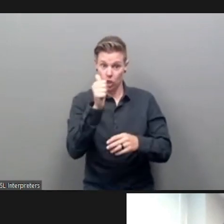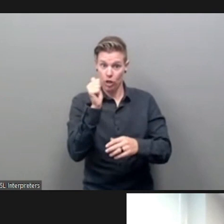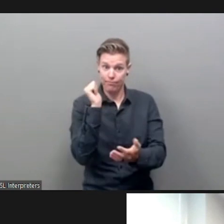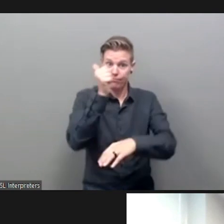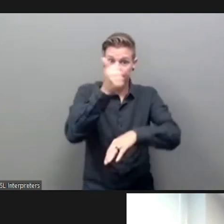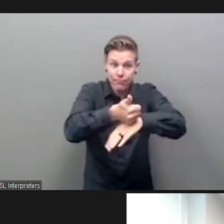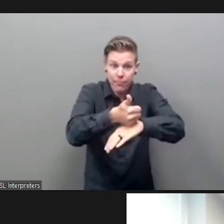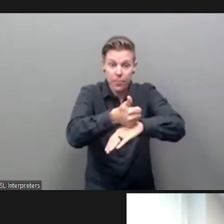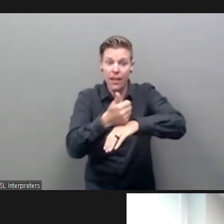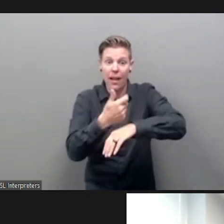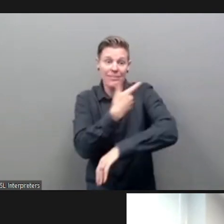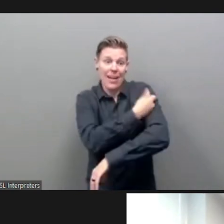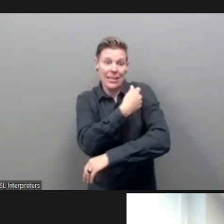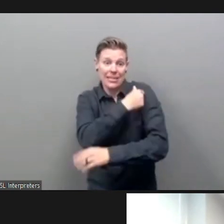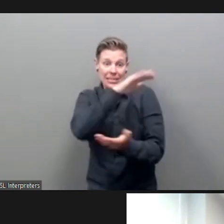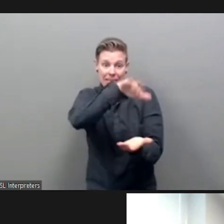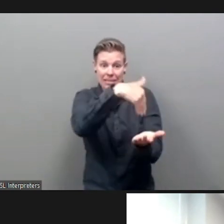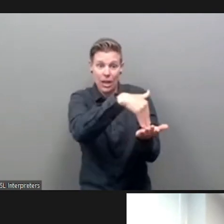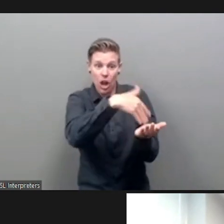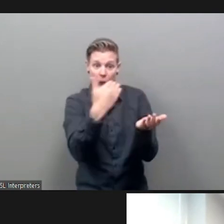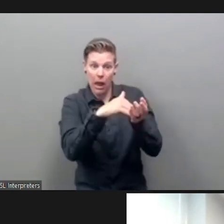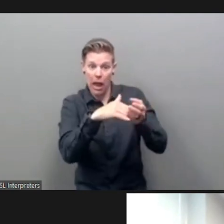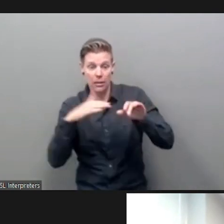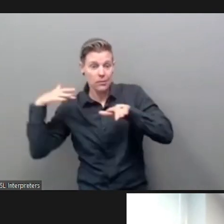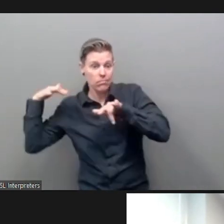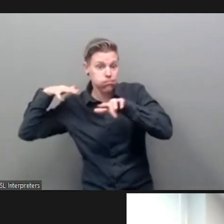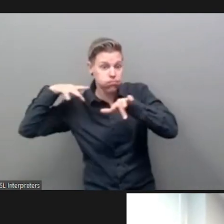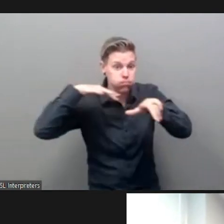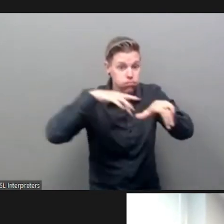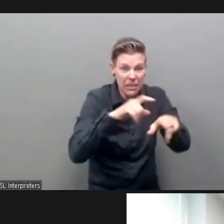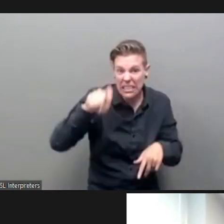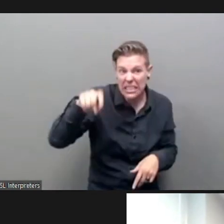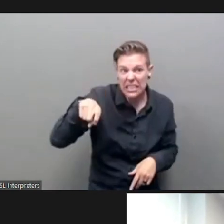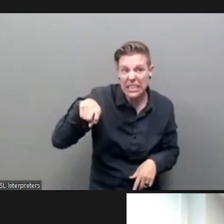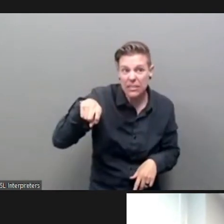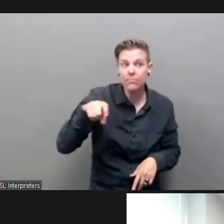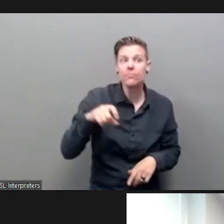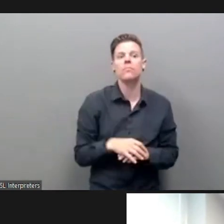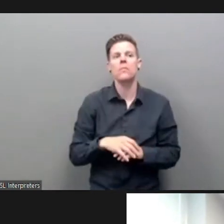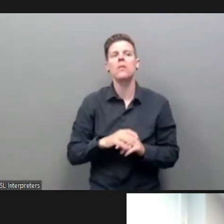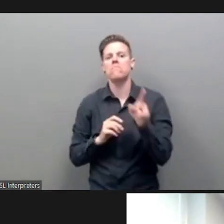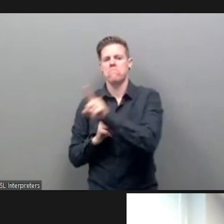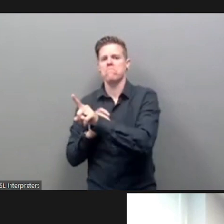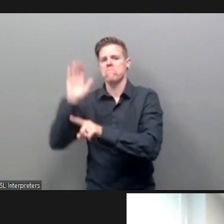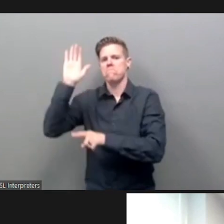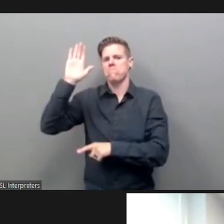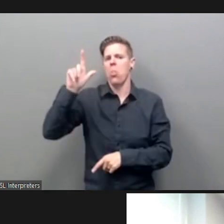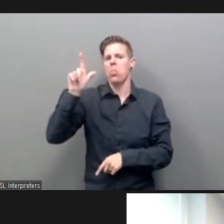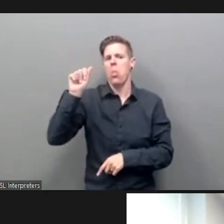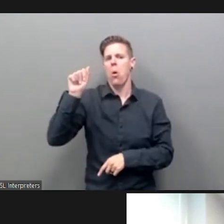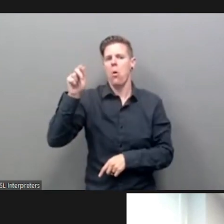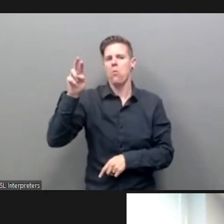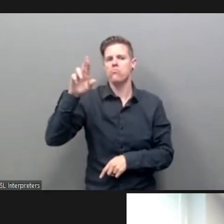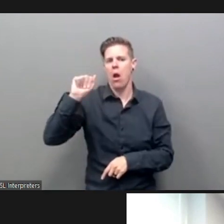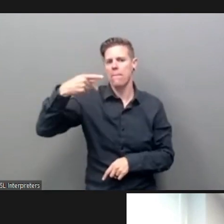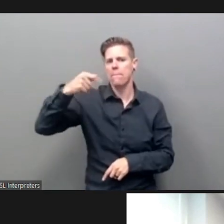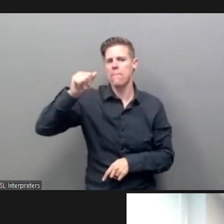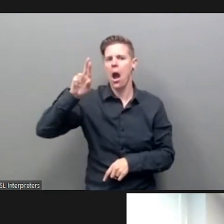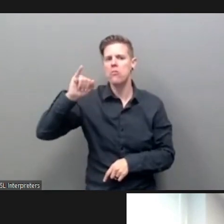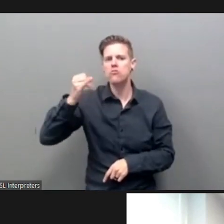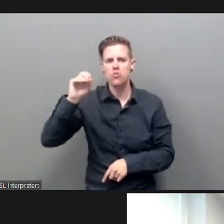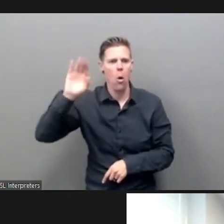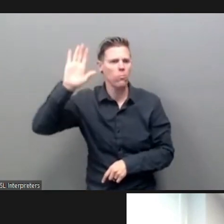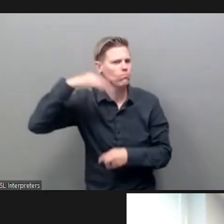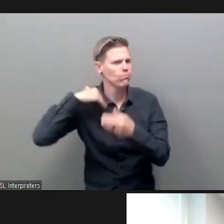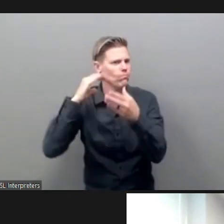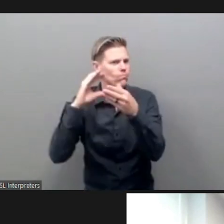I can go ahead and take this one first, since that's what we're doing every day. So we're not quite sure why only